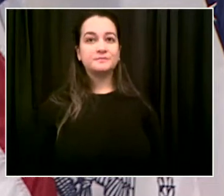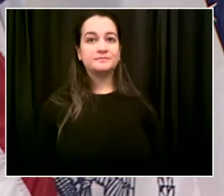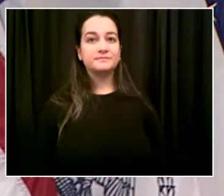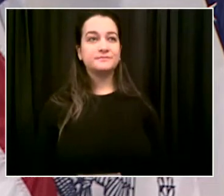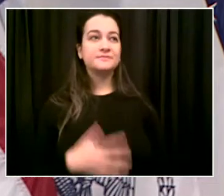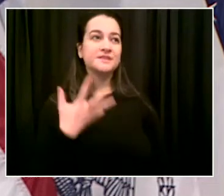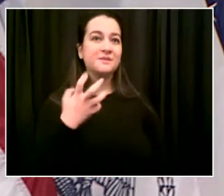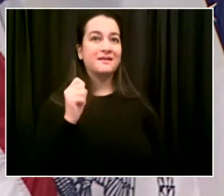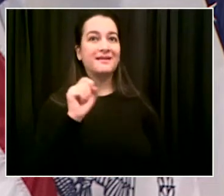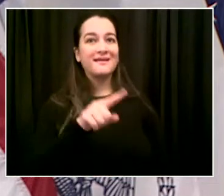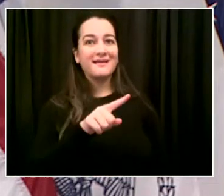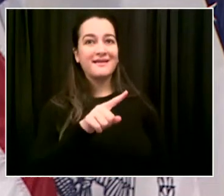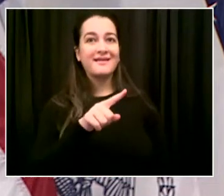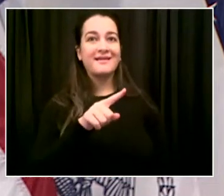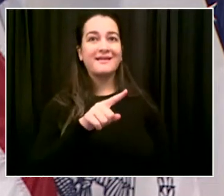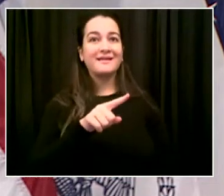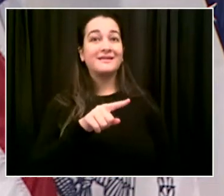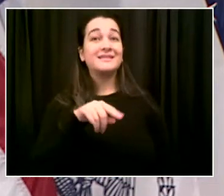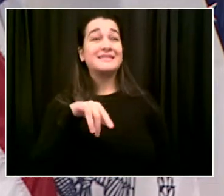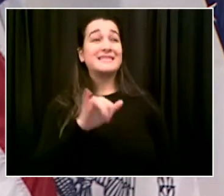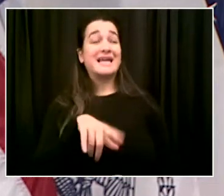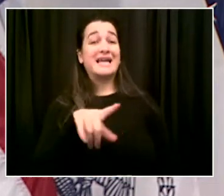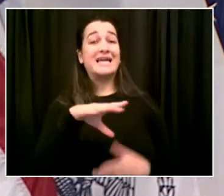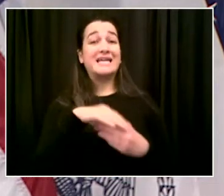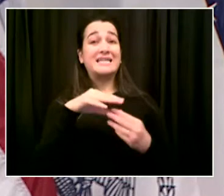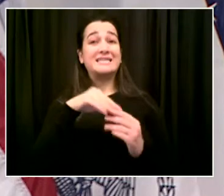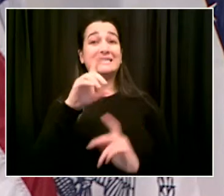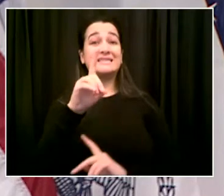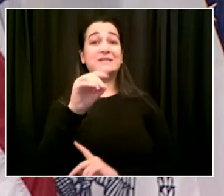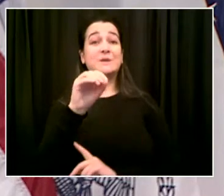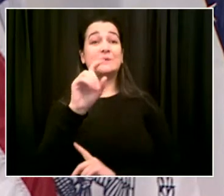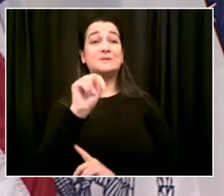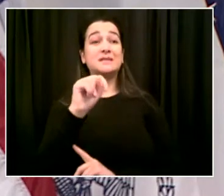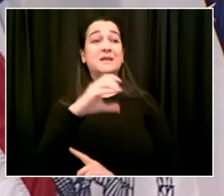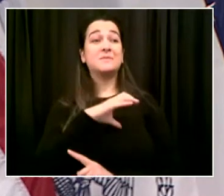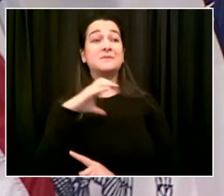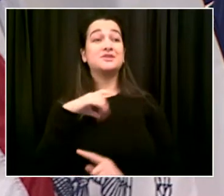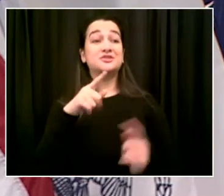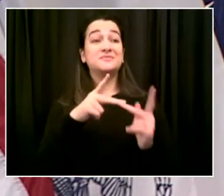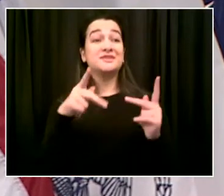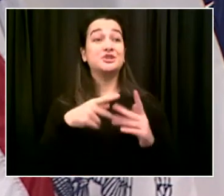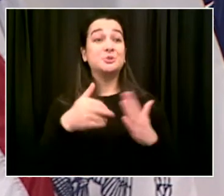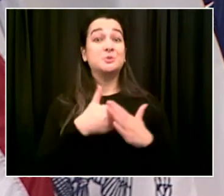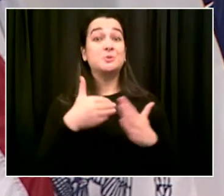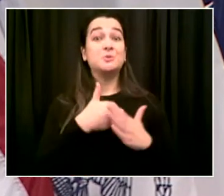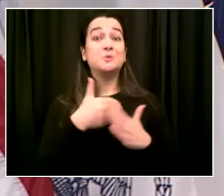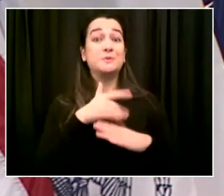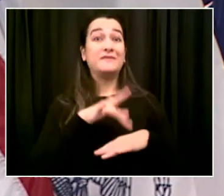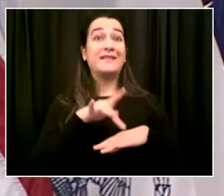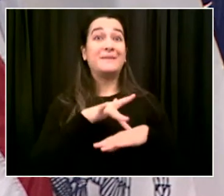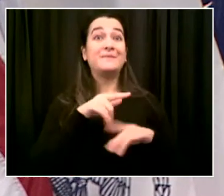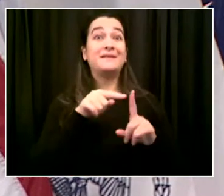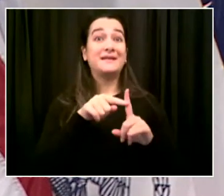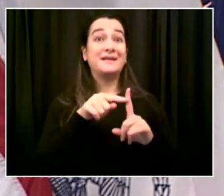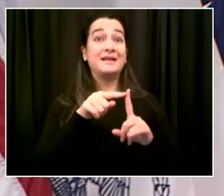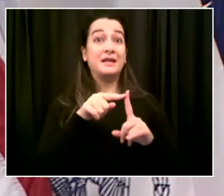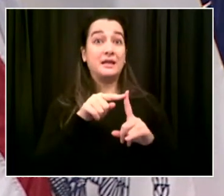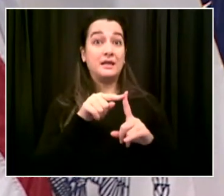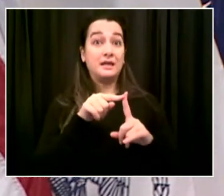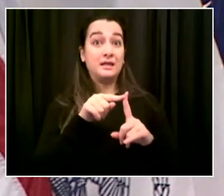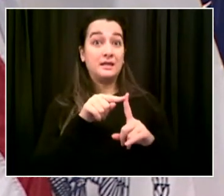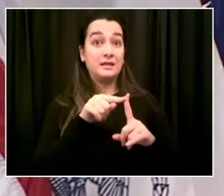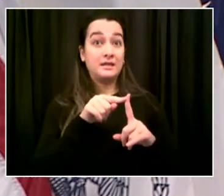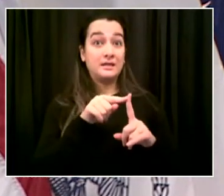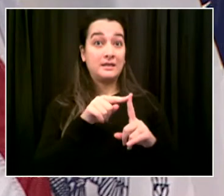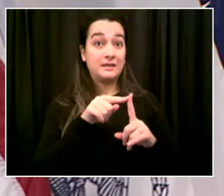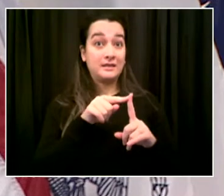She's sitting right here, and I'll say that it was not her desire to take on this particular job of commissioner, but I